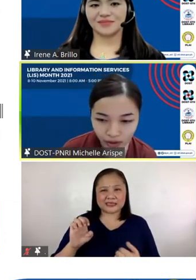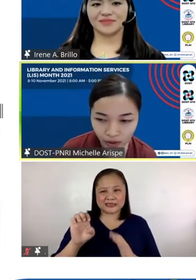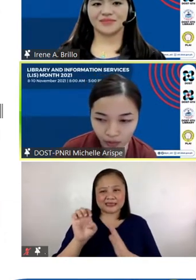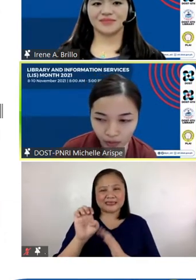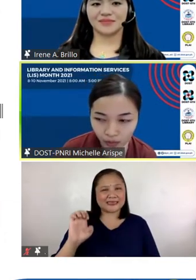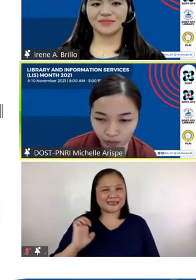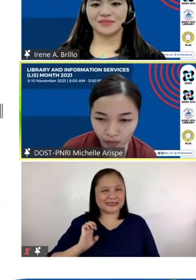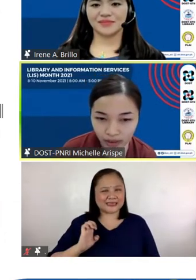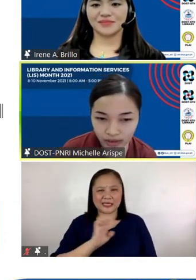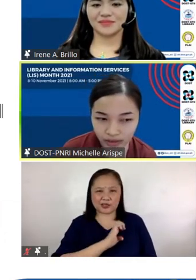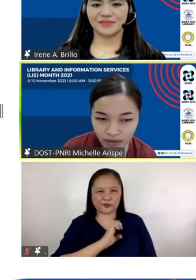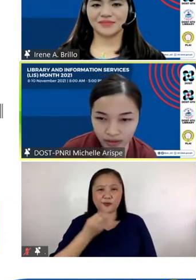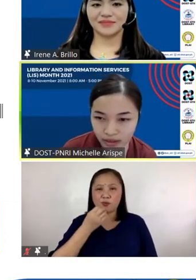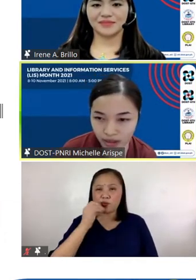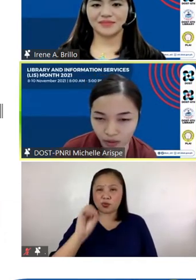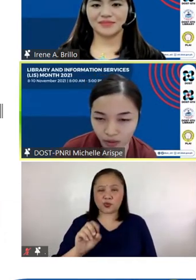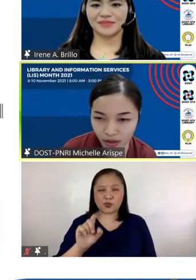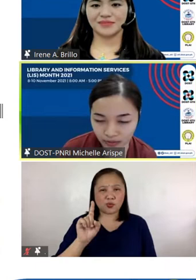order